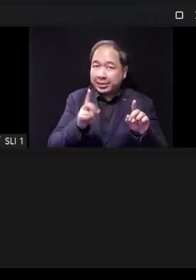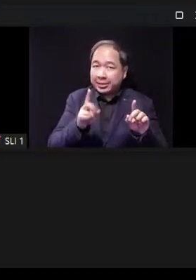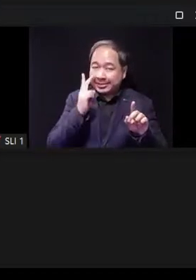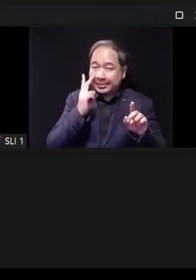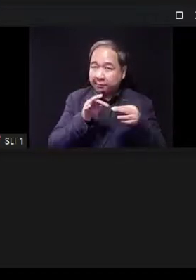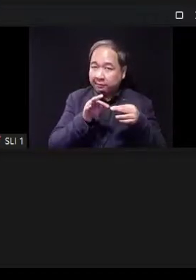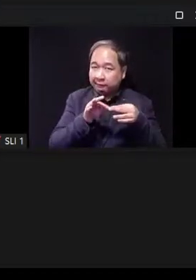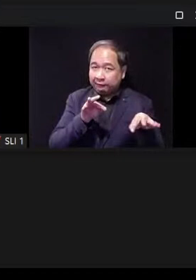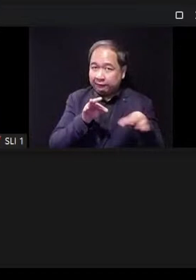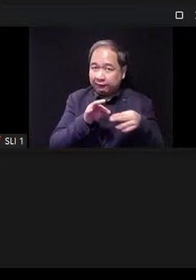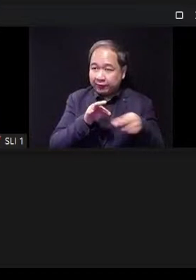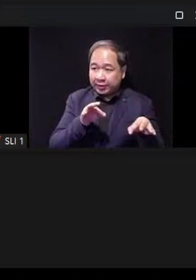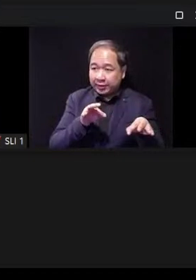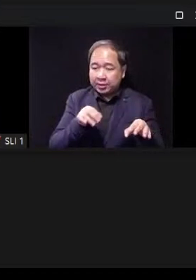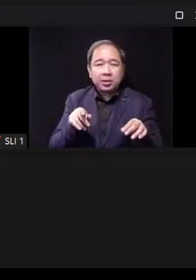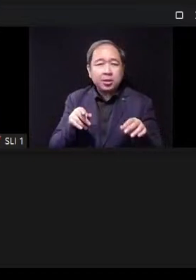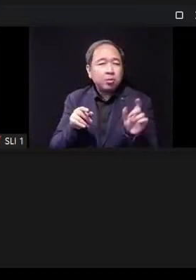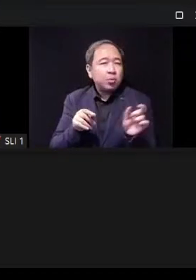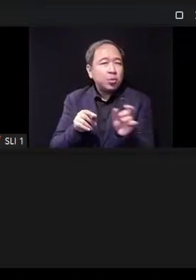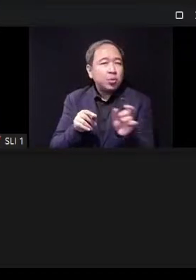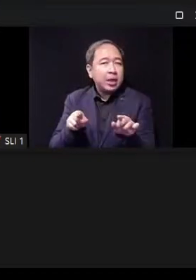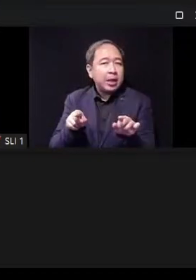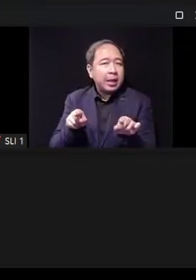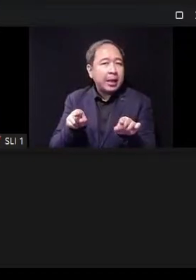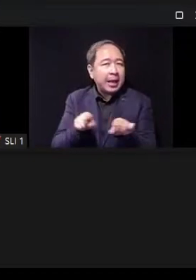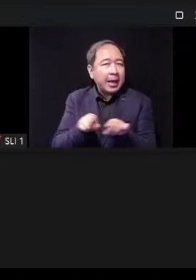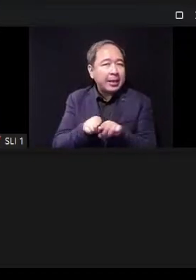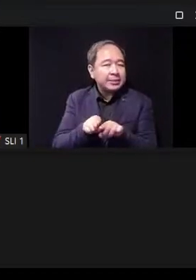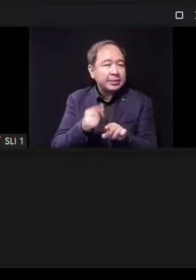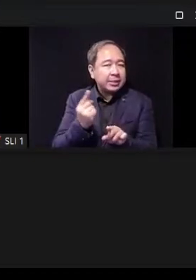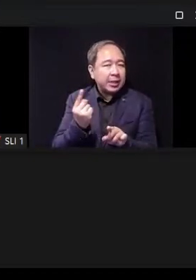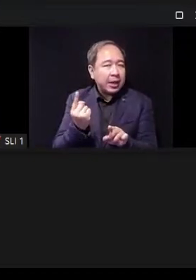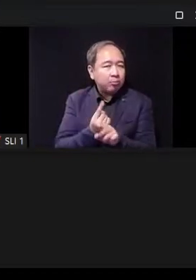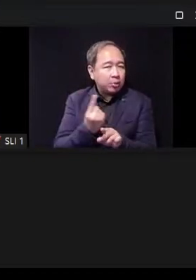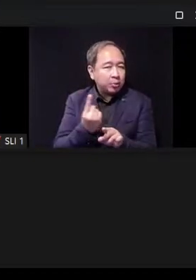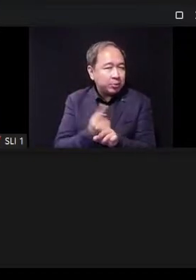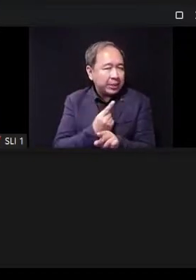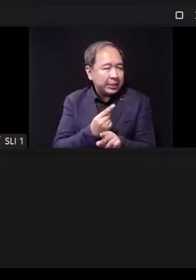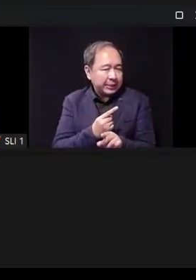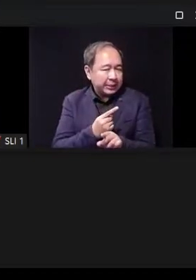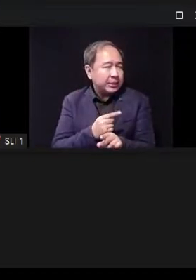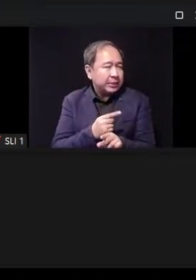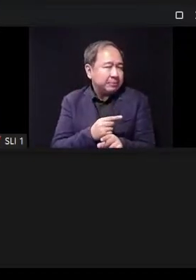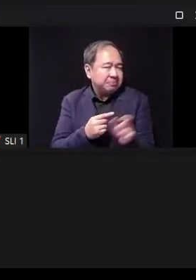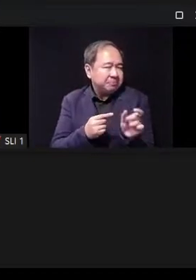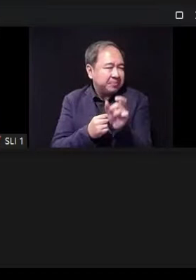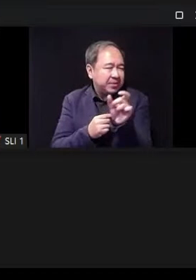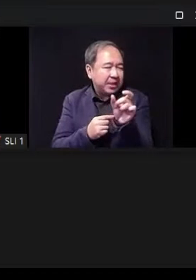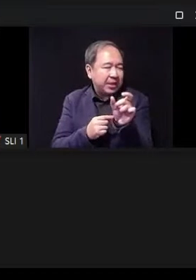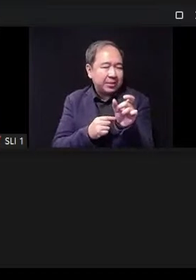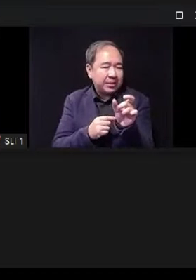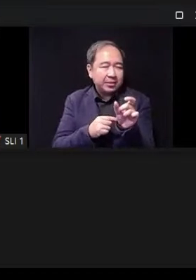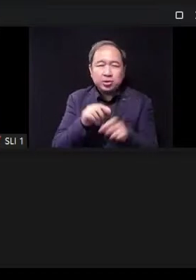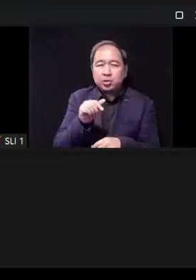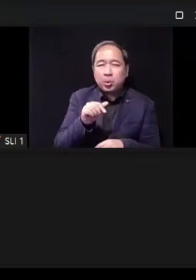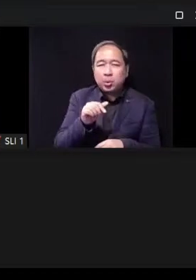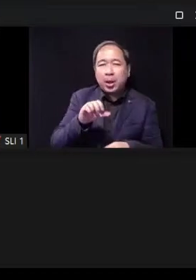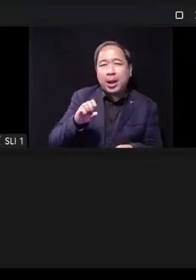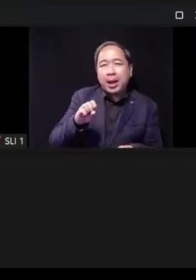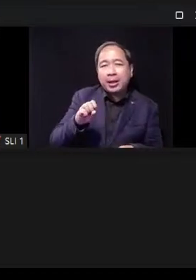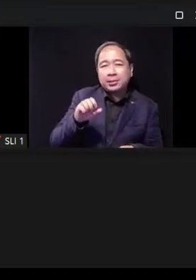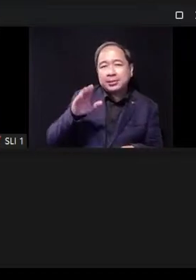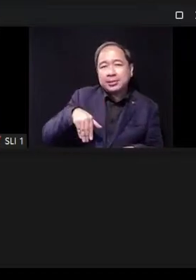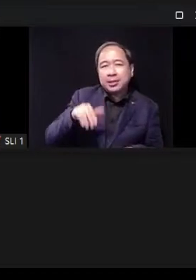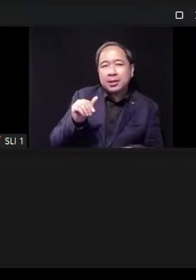phrase as appropriate. May I know the reply of the distinguished delegate from the Russian